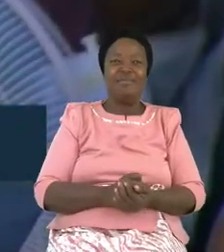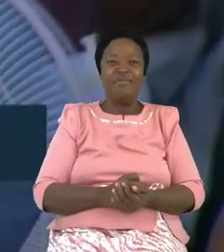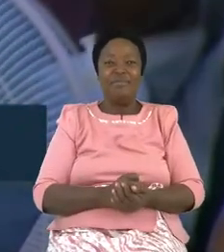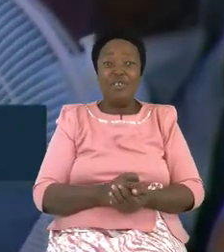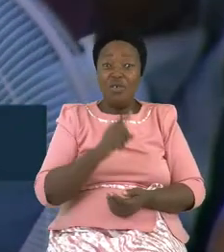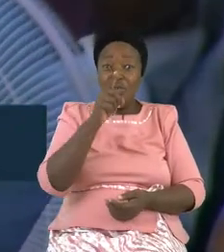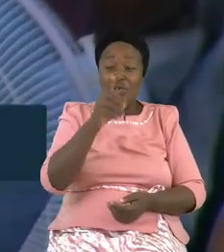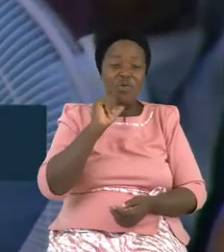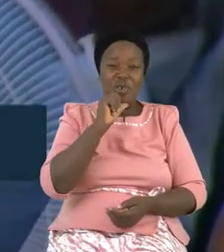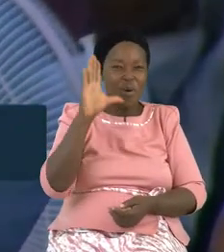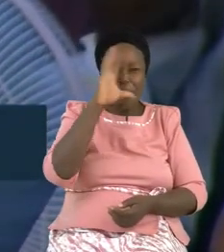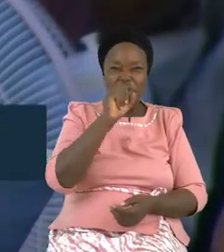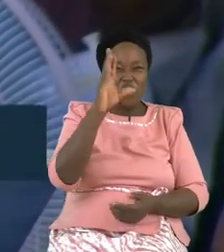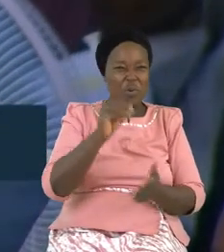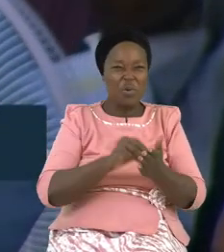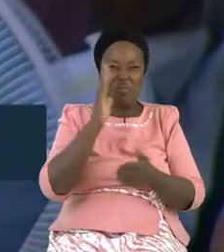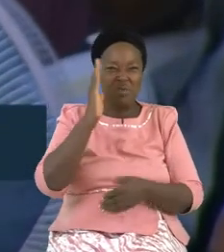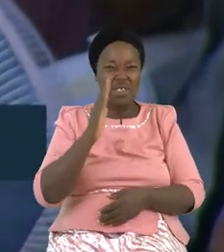Let our counselors go around quickly,